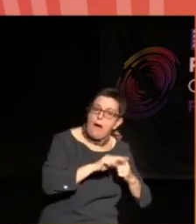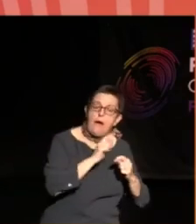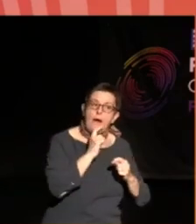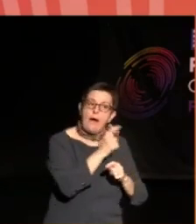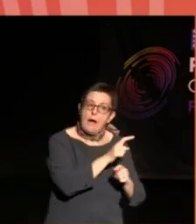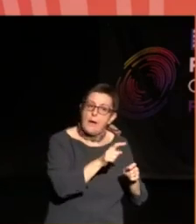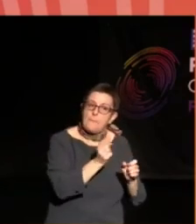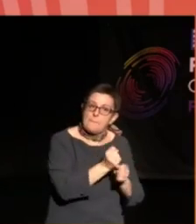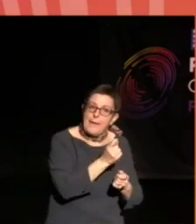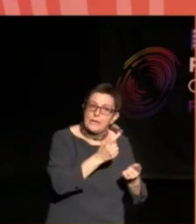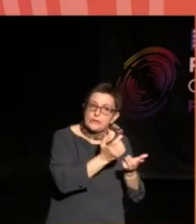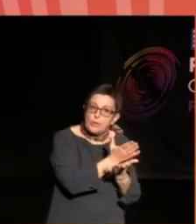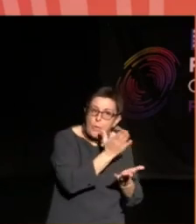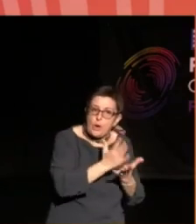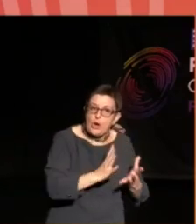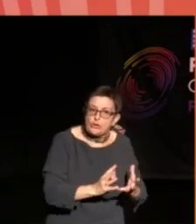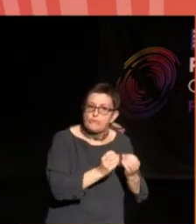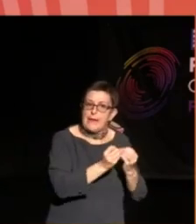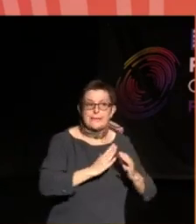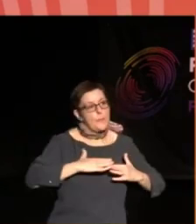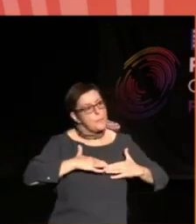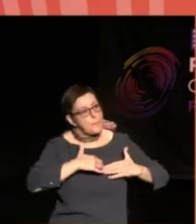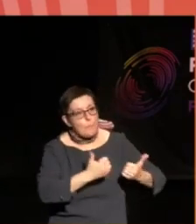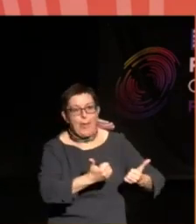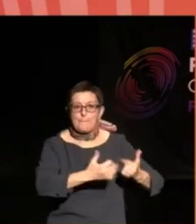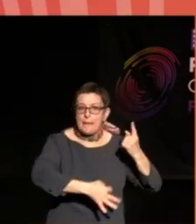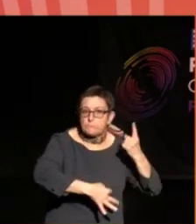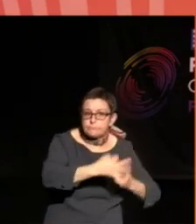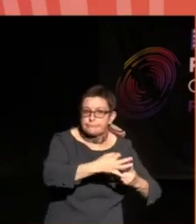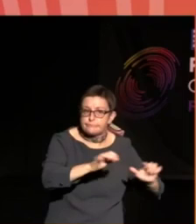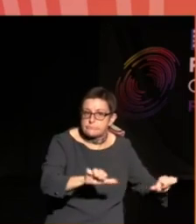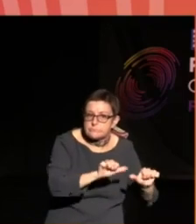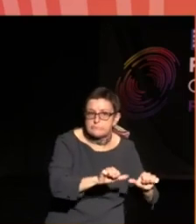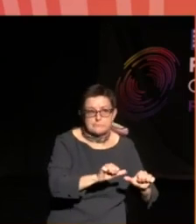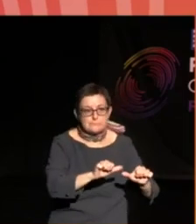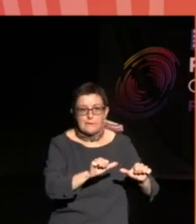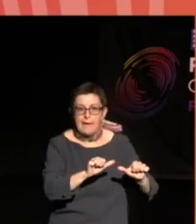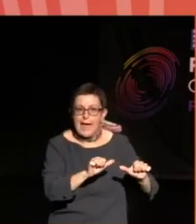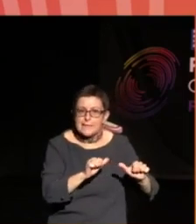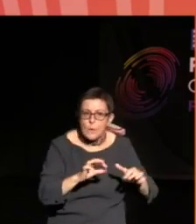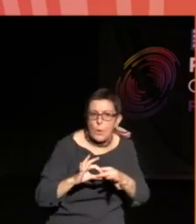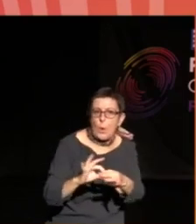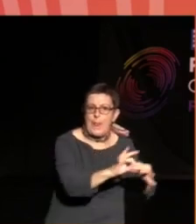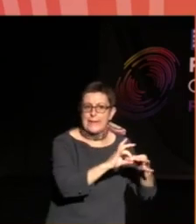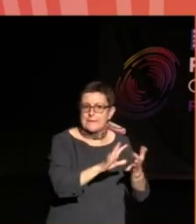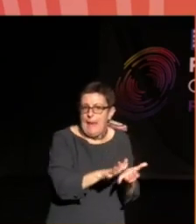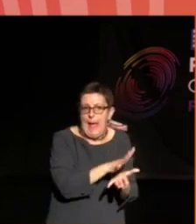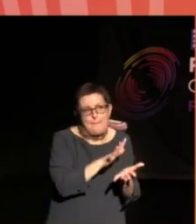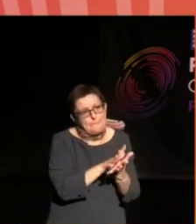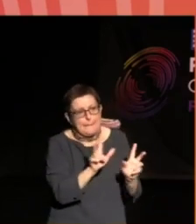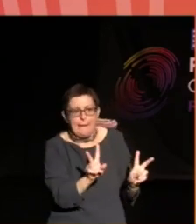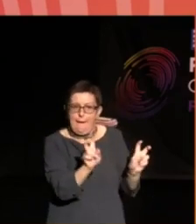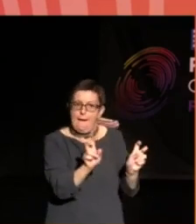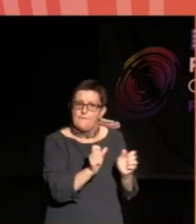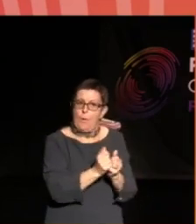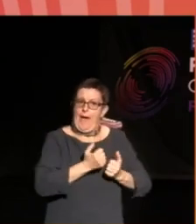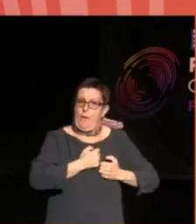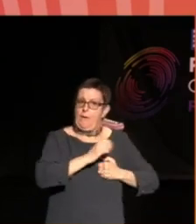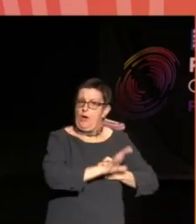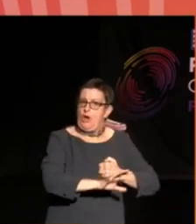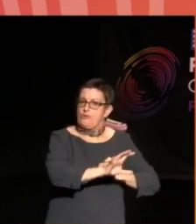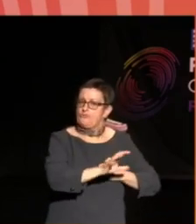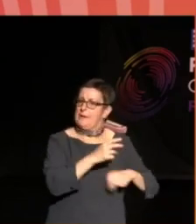also what will create the most well-being or collective happiness in the country.